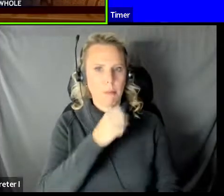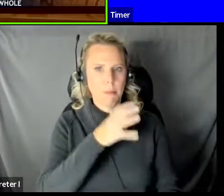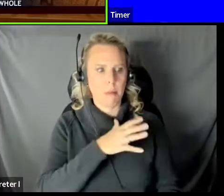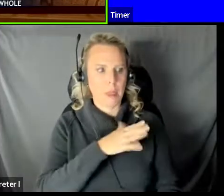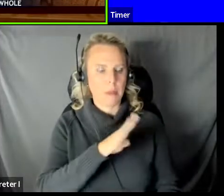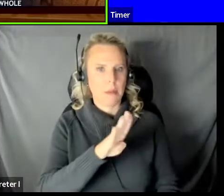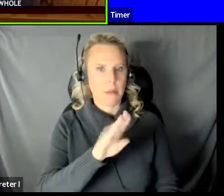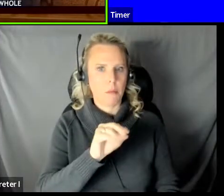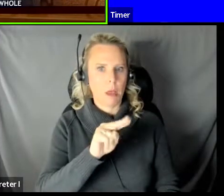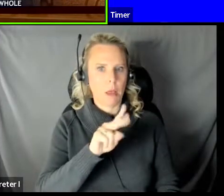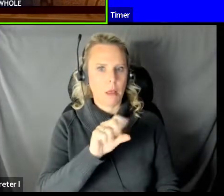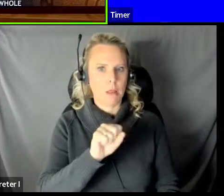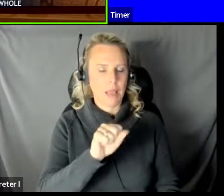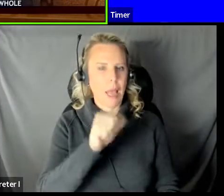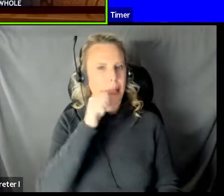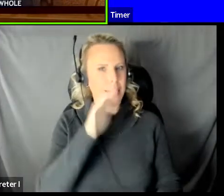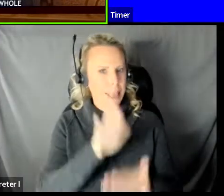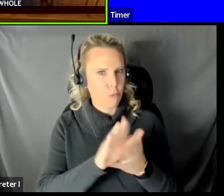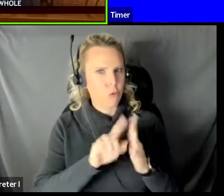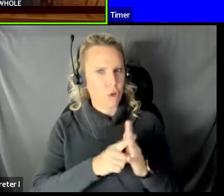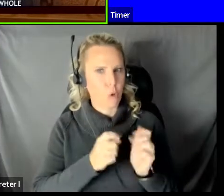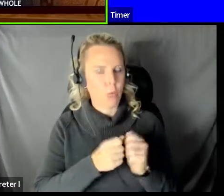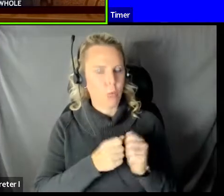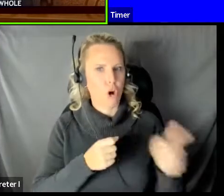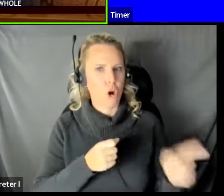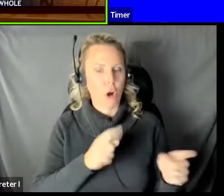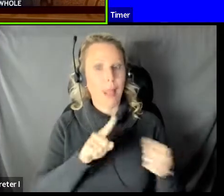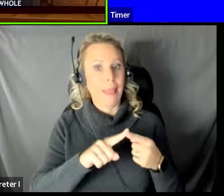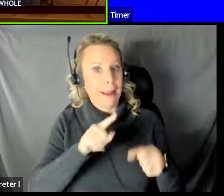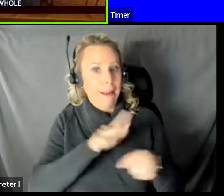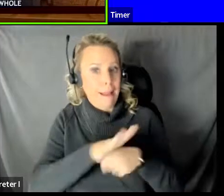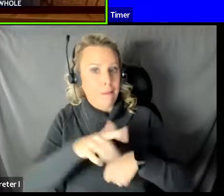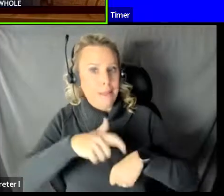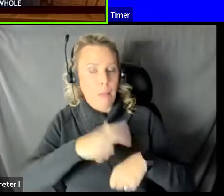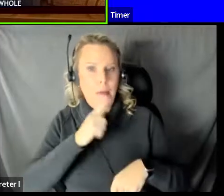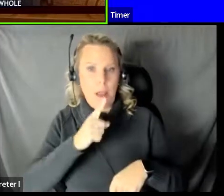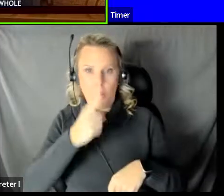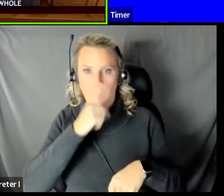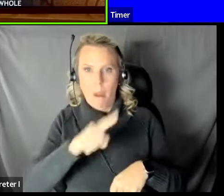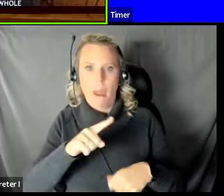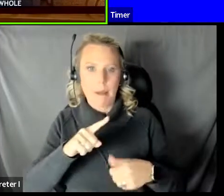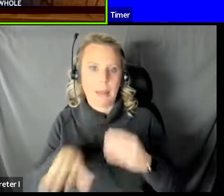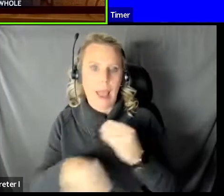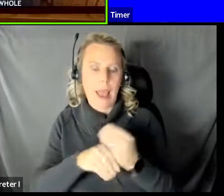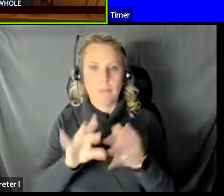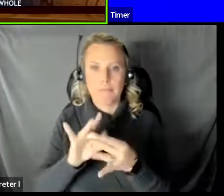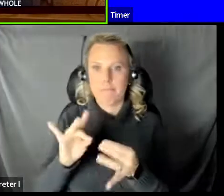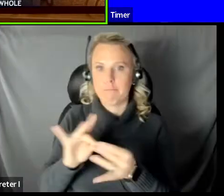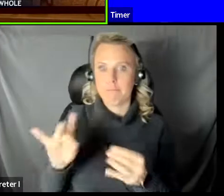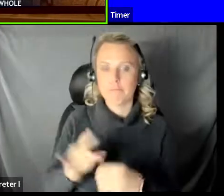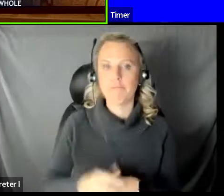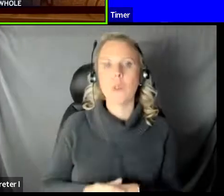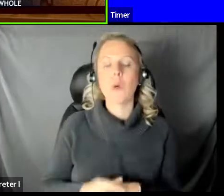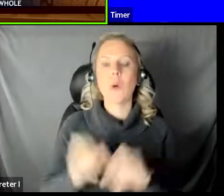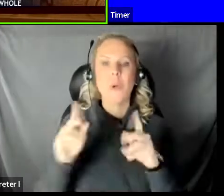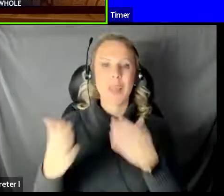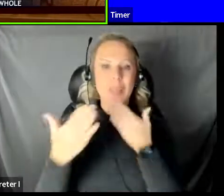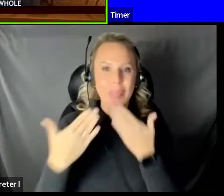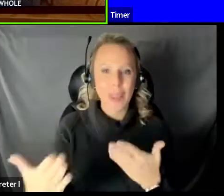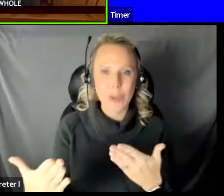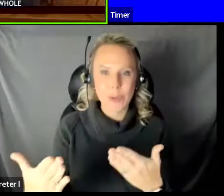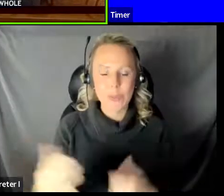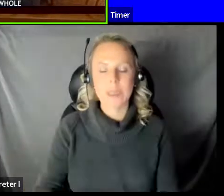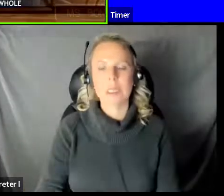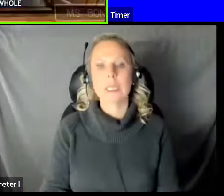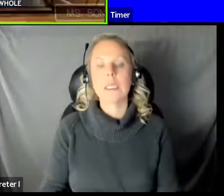we're starting with Ms. Bonds. If there's time, I would love to say a couple words. Okay. That's Councilmember great. Bonds. All right, thank you, Mr.